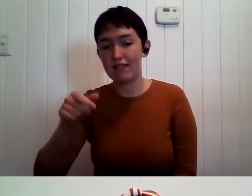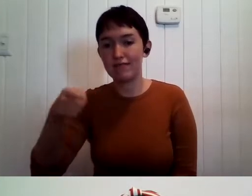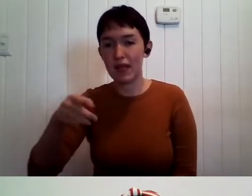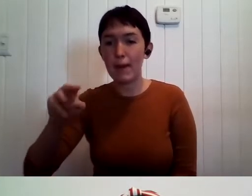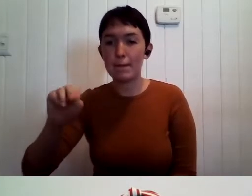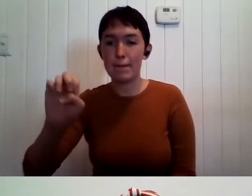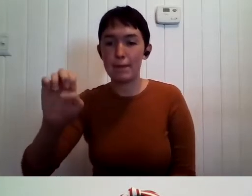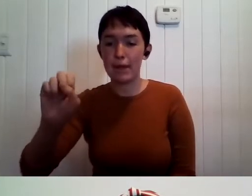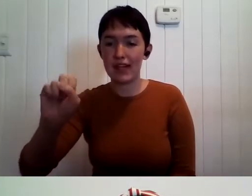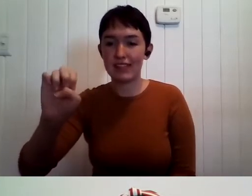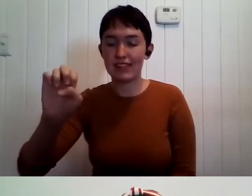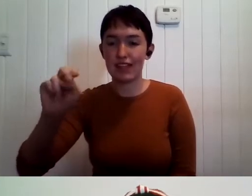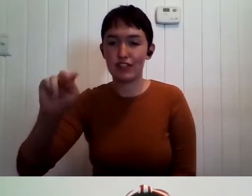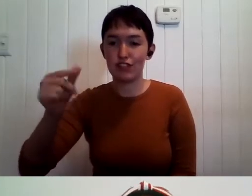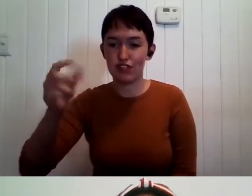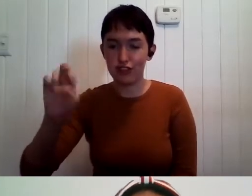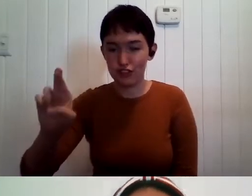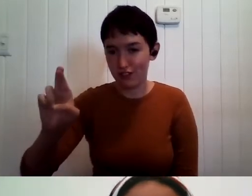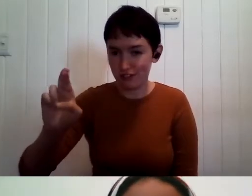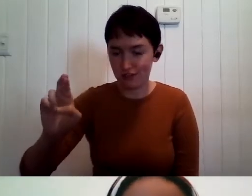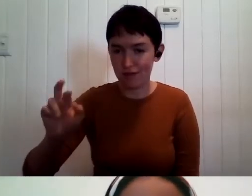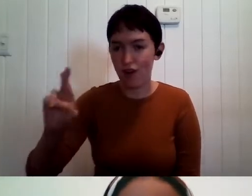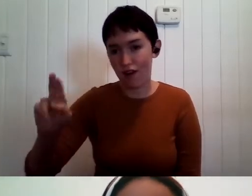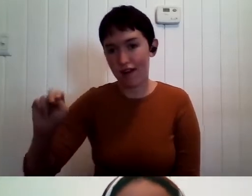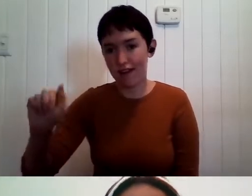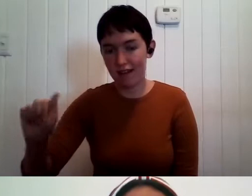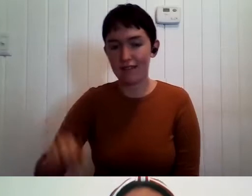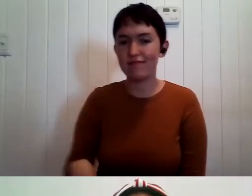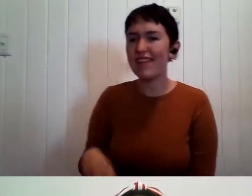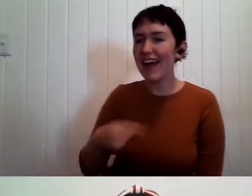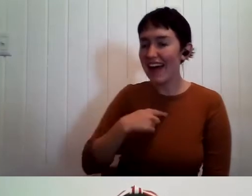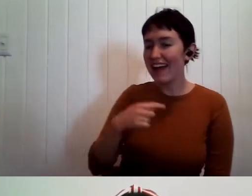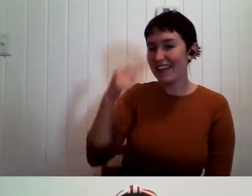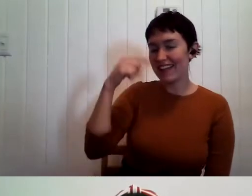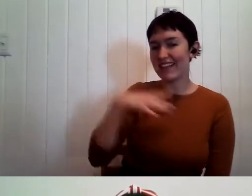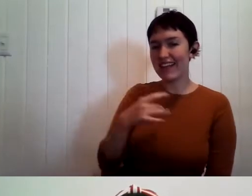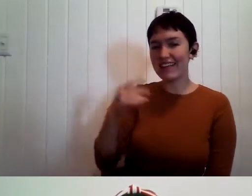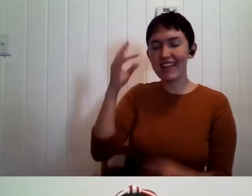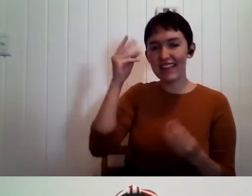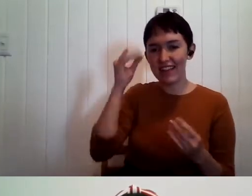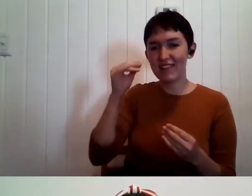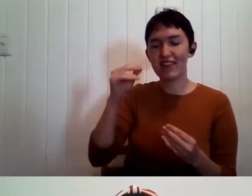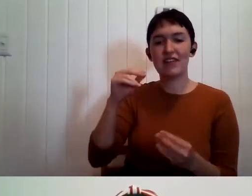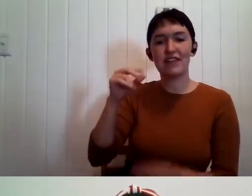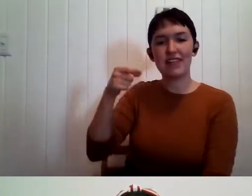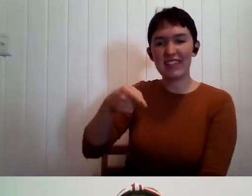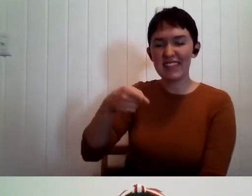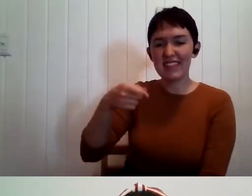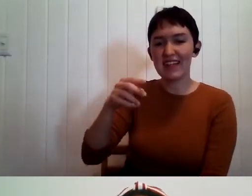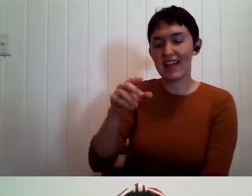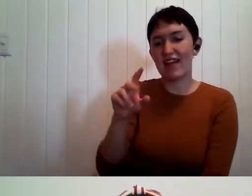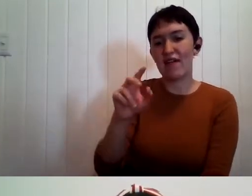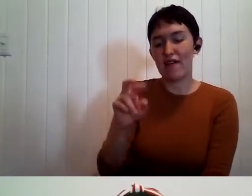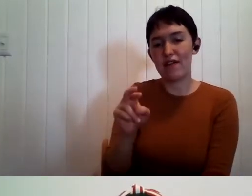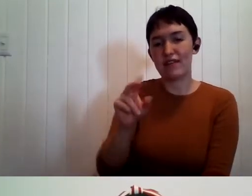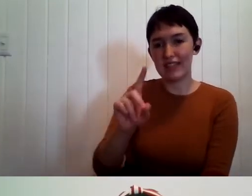So DNA is like, I kind of like to think of DNA as like the reference book in the library. Like you don't take that out of the library, don't tear a page out of that.